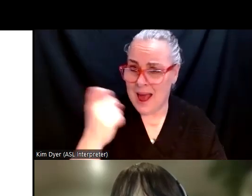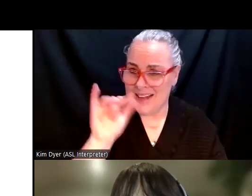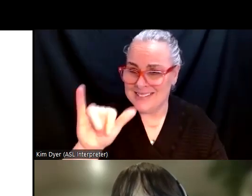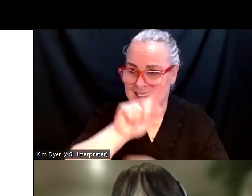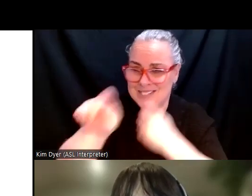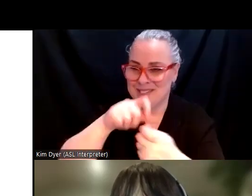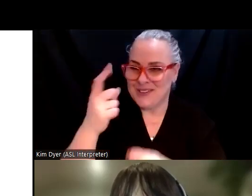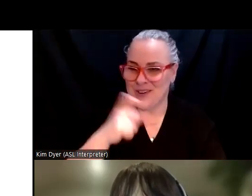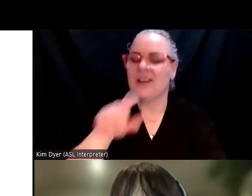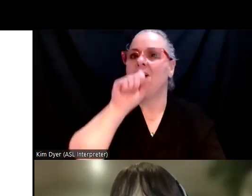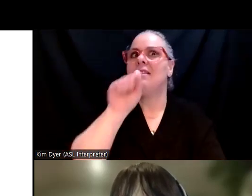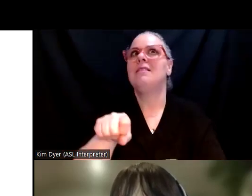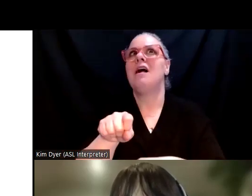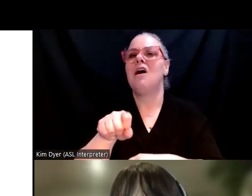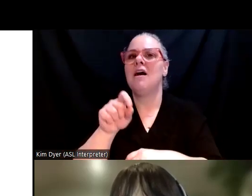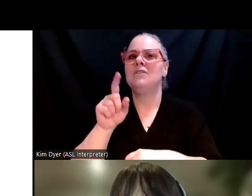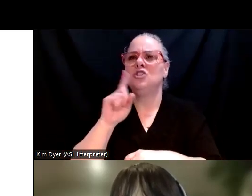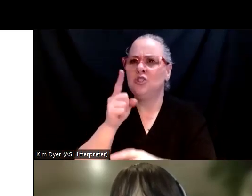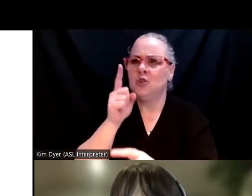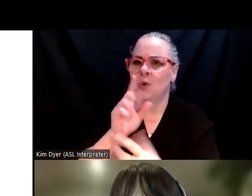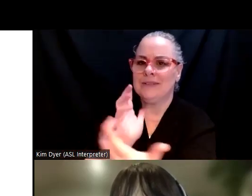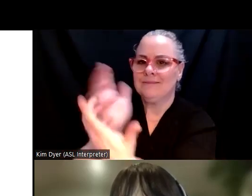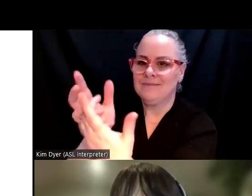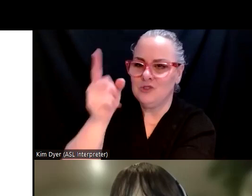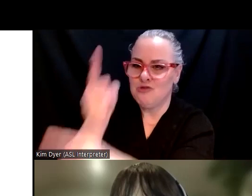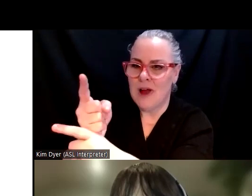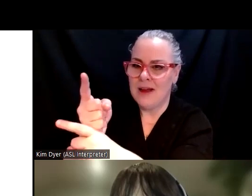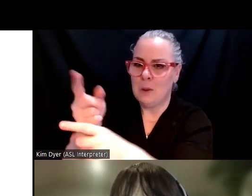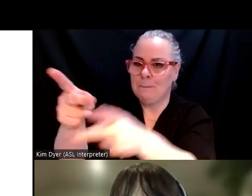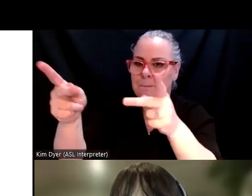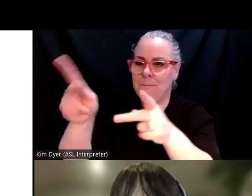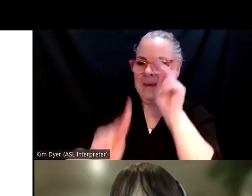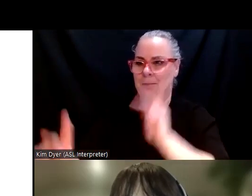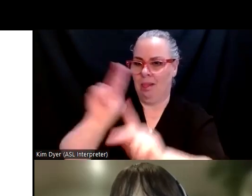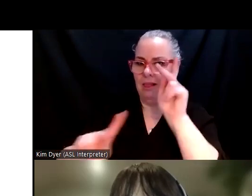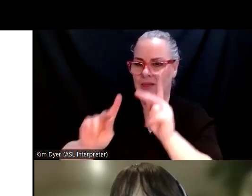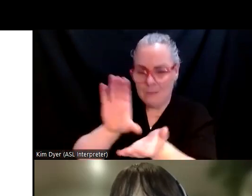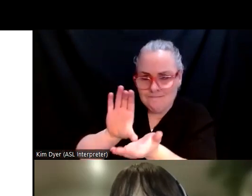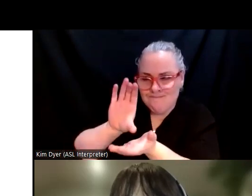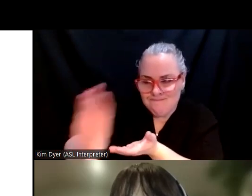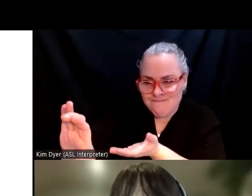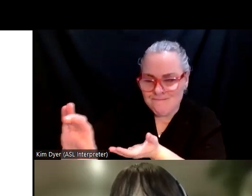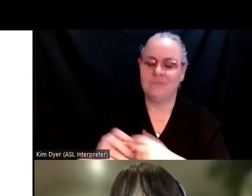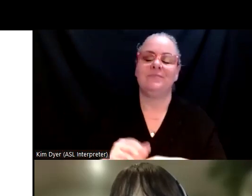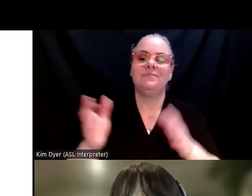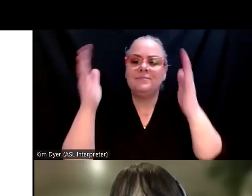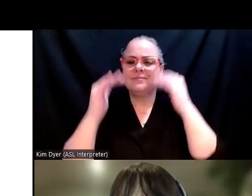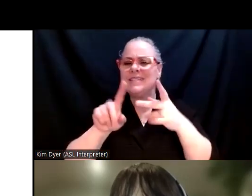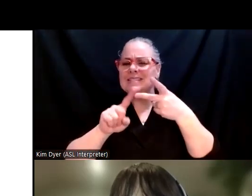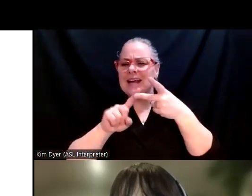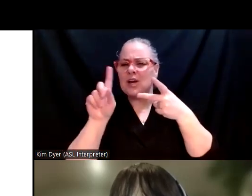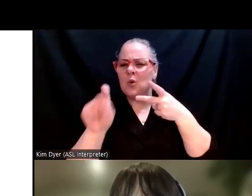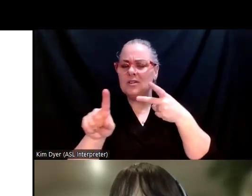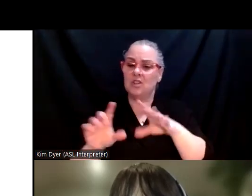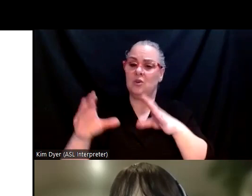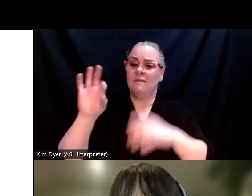asked. And I love to get to the correct people for the funding. I always love that process. And then my other question is, you take a